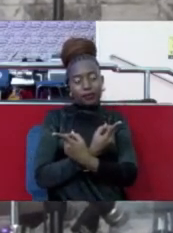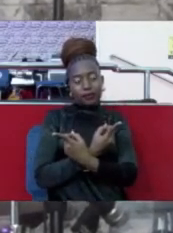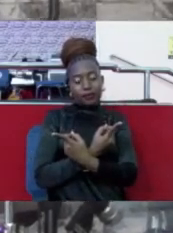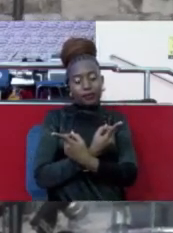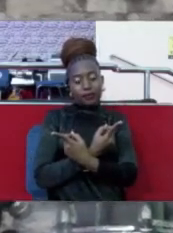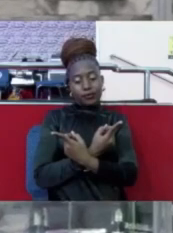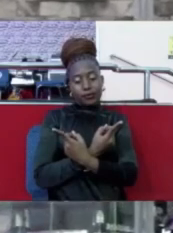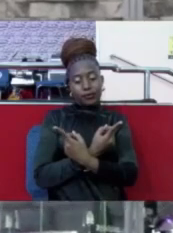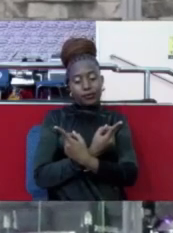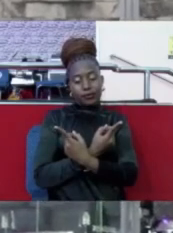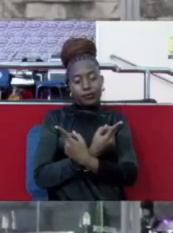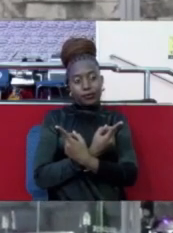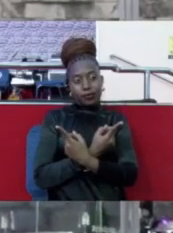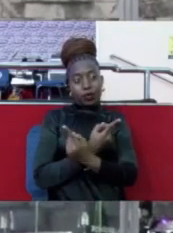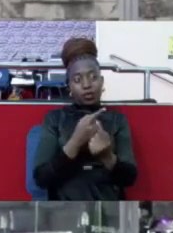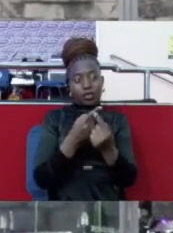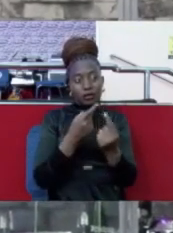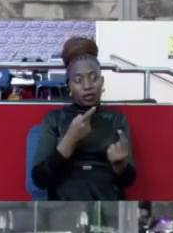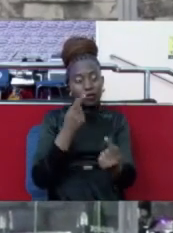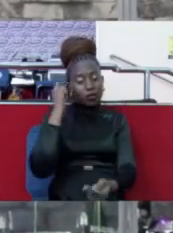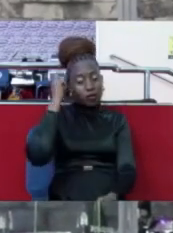what do you call it? A theory?